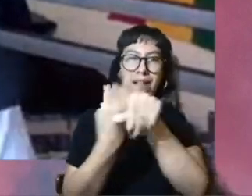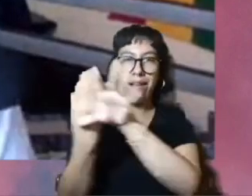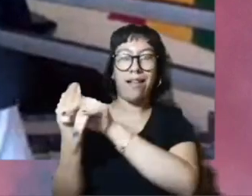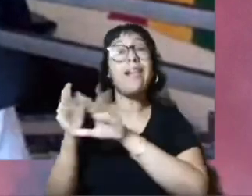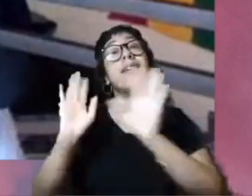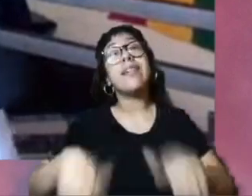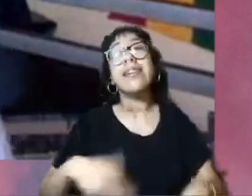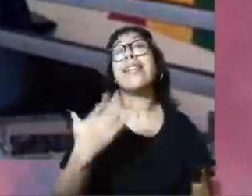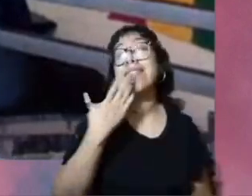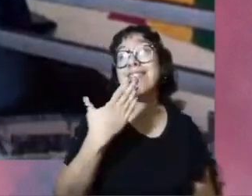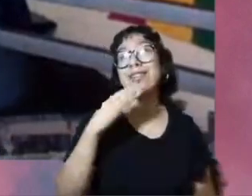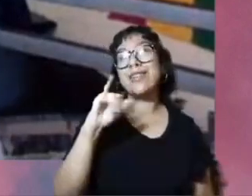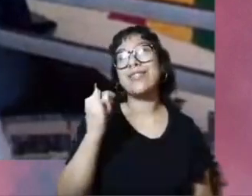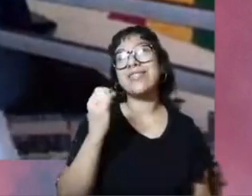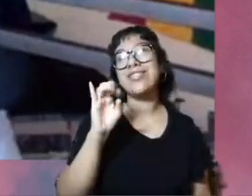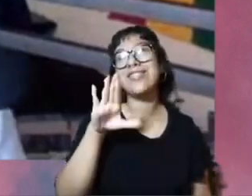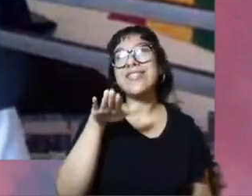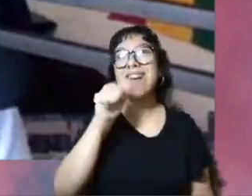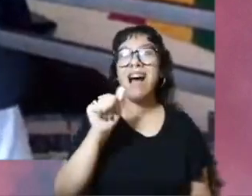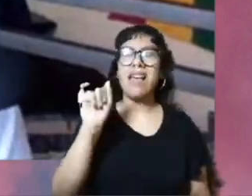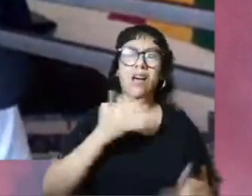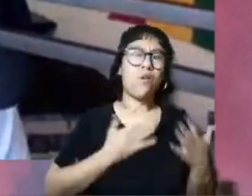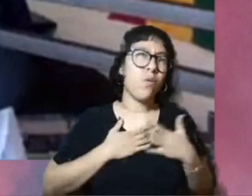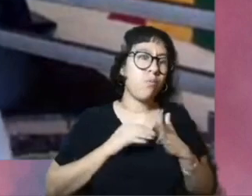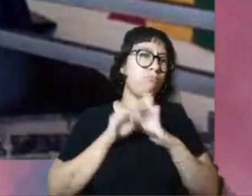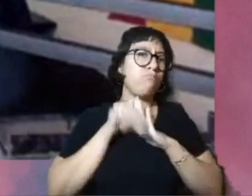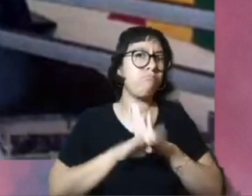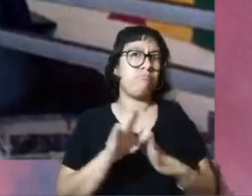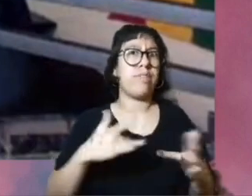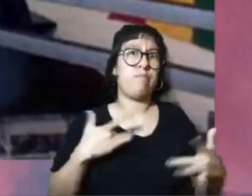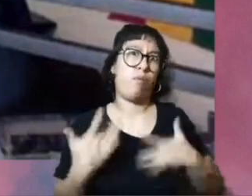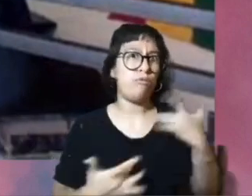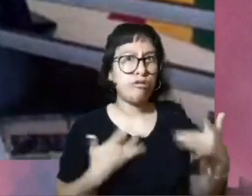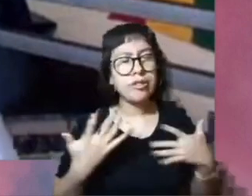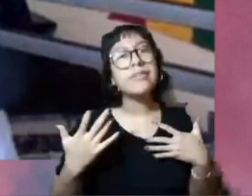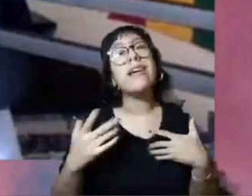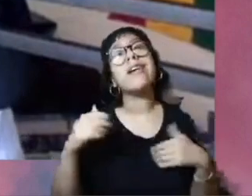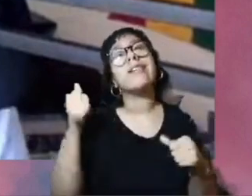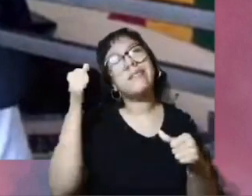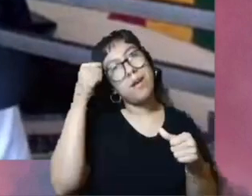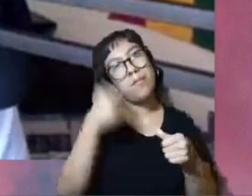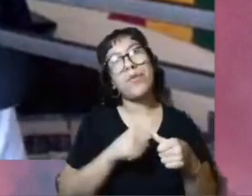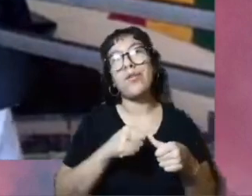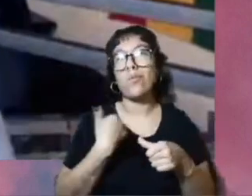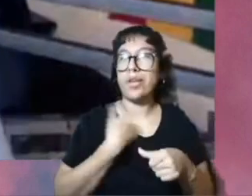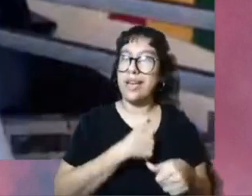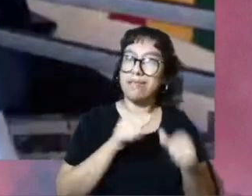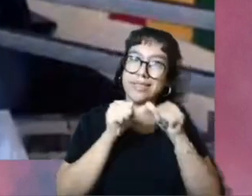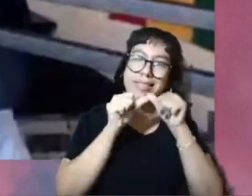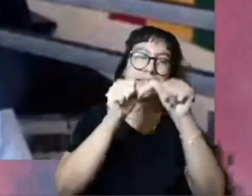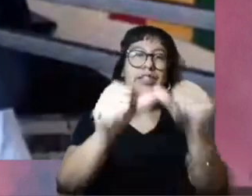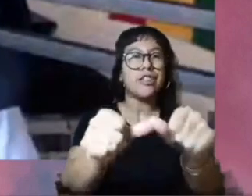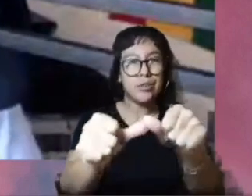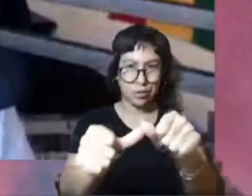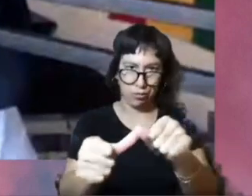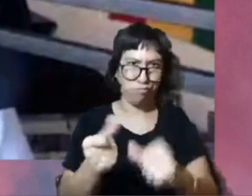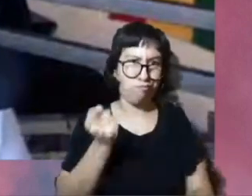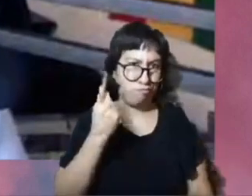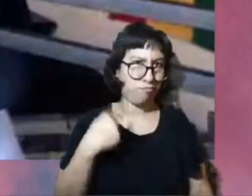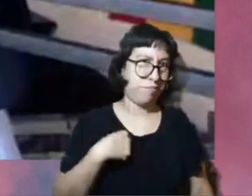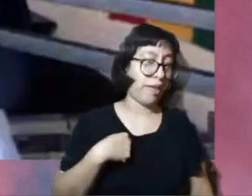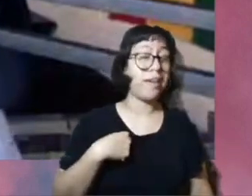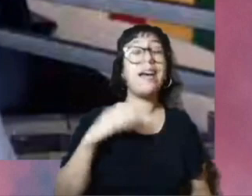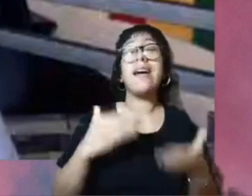No, thank you, Jessica, for speaking to the range of emotions that we've all felt this year and reminding us to the reasons that we have to continue onwards. You feel me? So let's